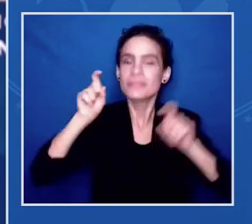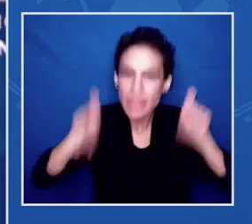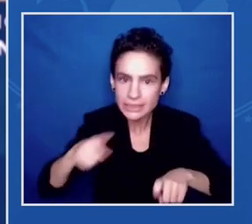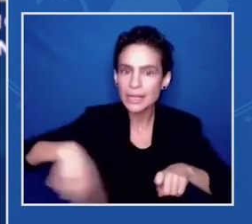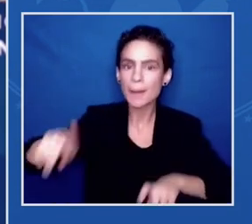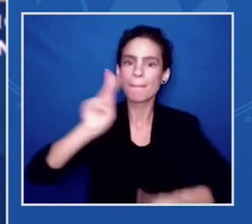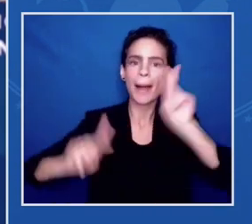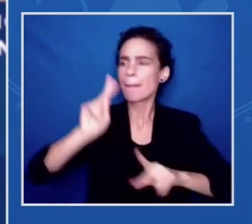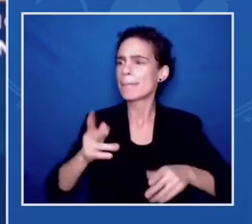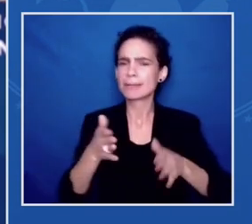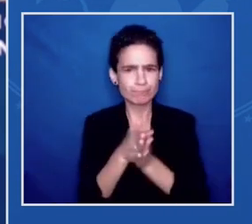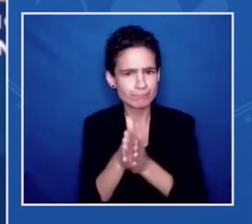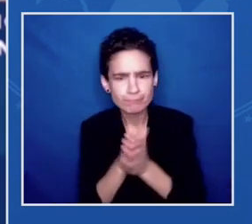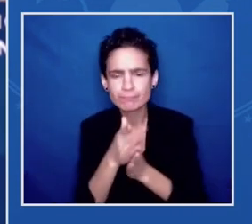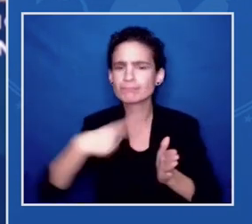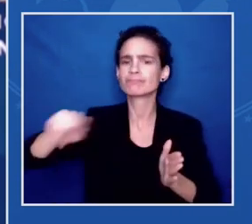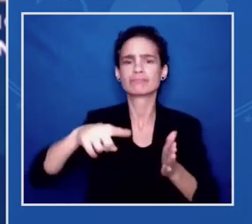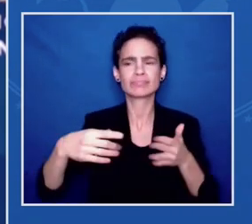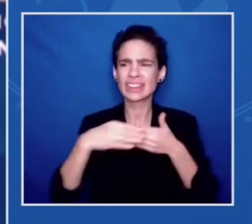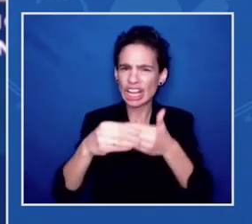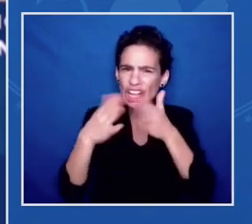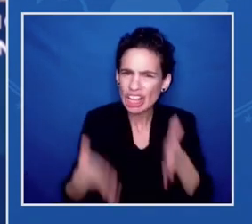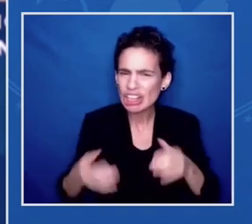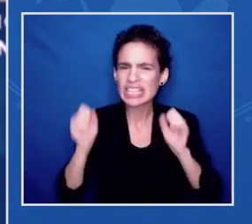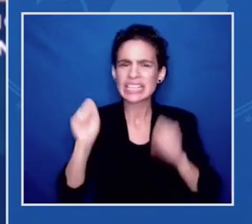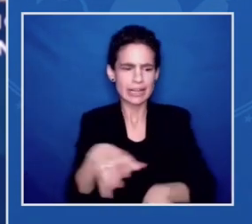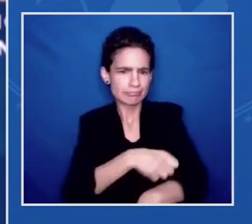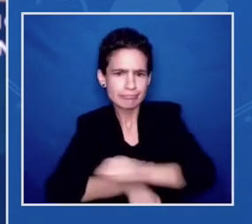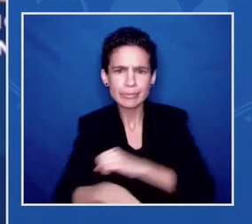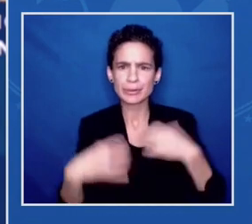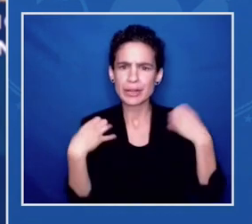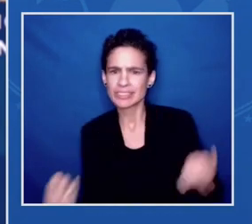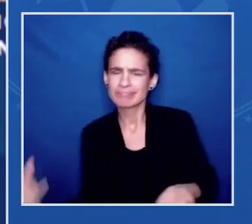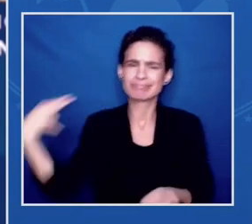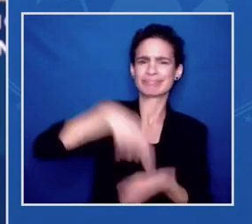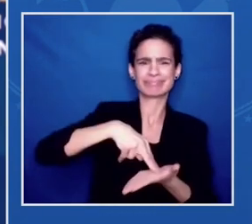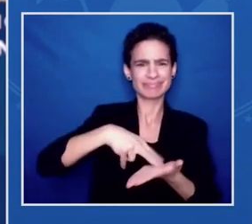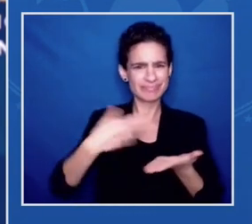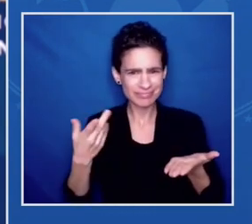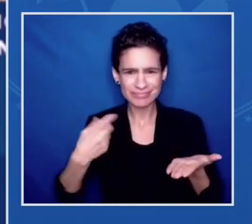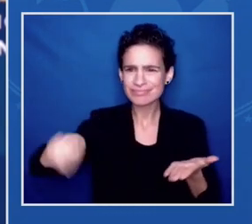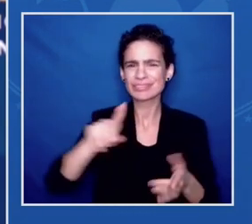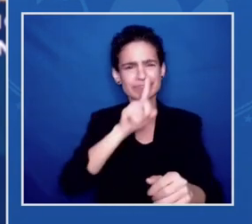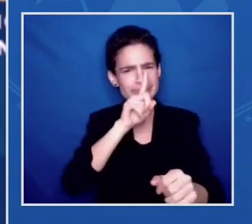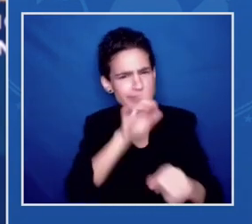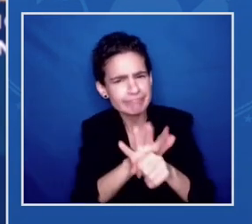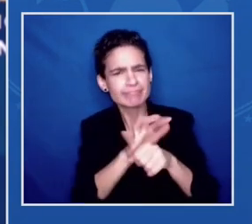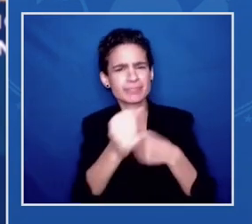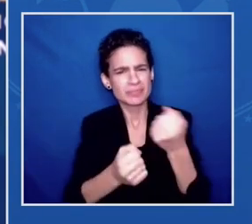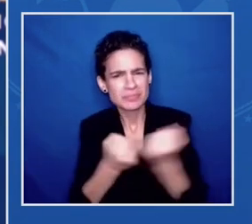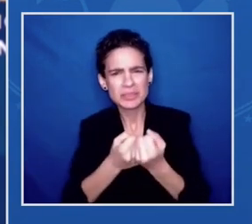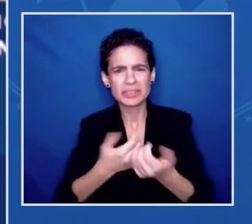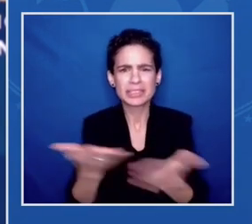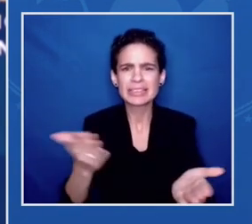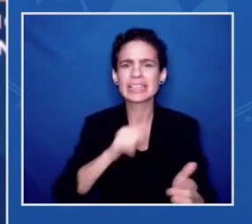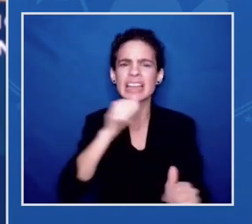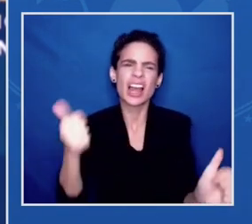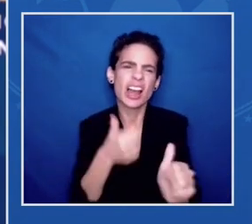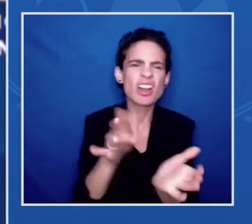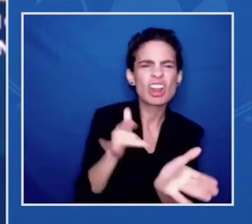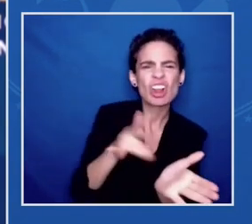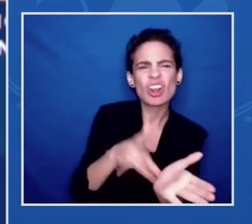requires people of goodwill, leaders of the courage to stand up, who are devoted not to